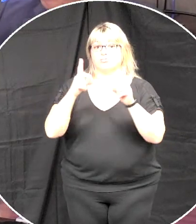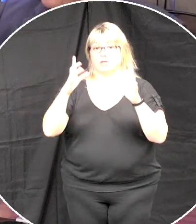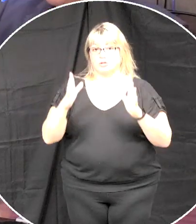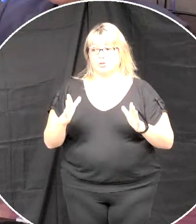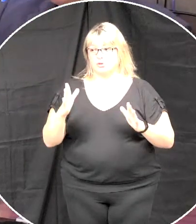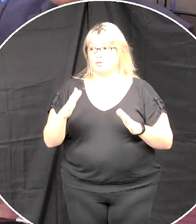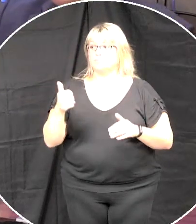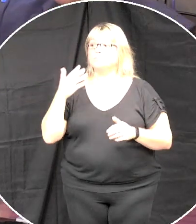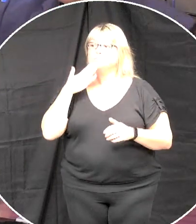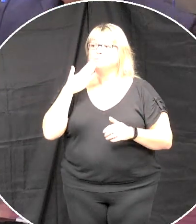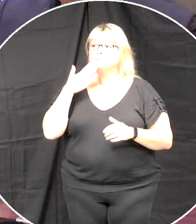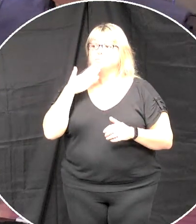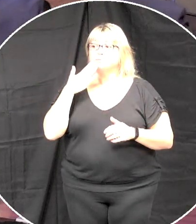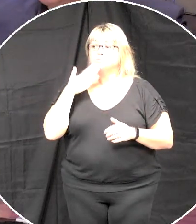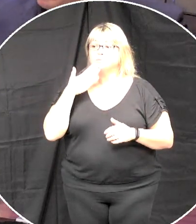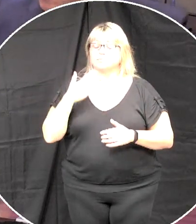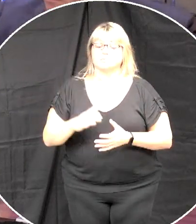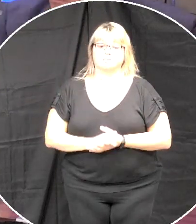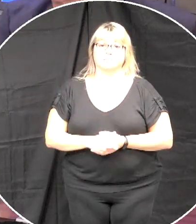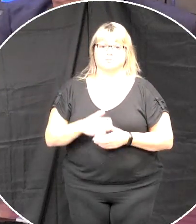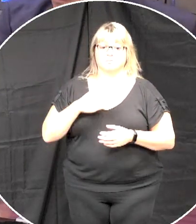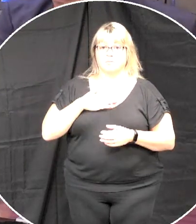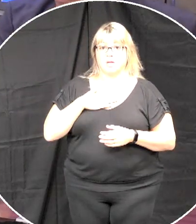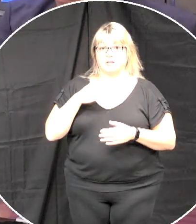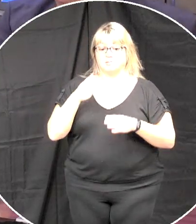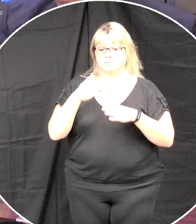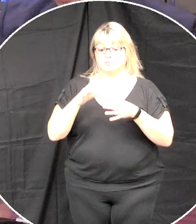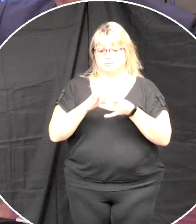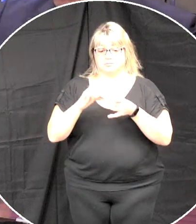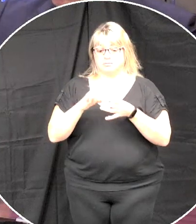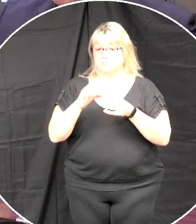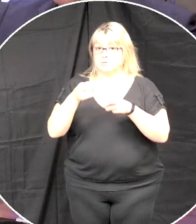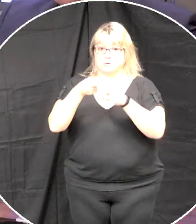Thank you, Mr. Chair. A short presentation.